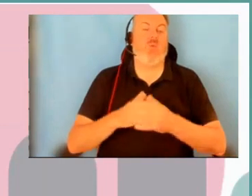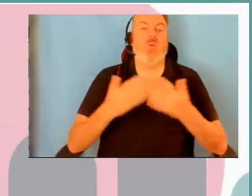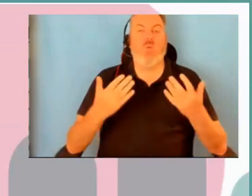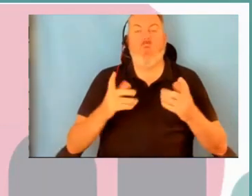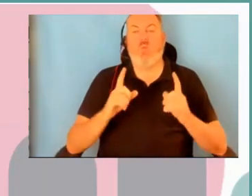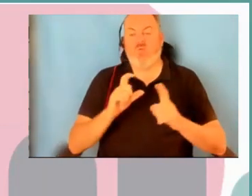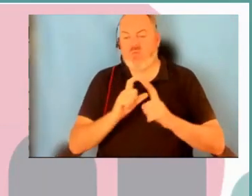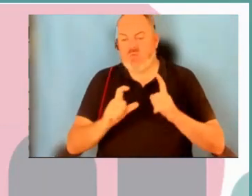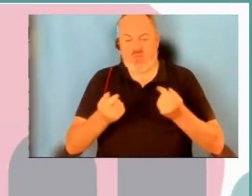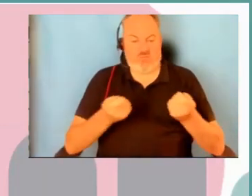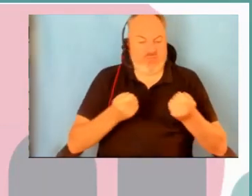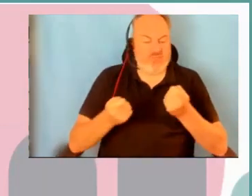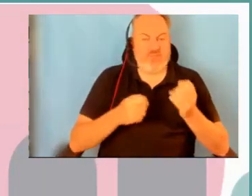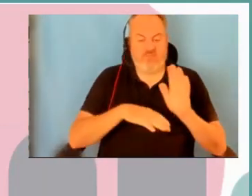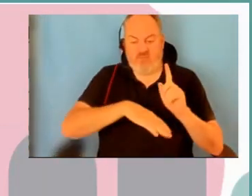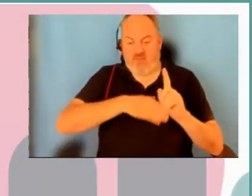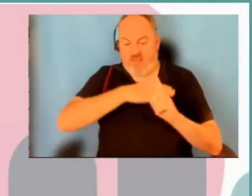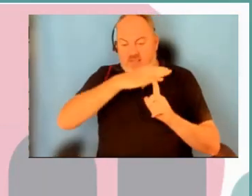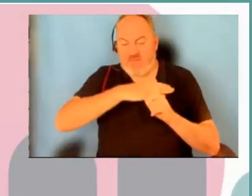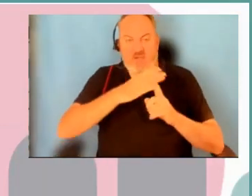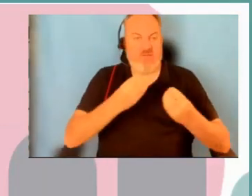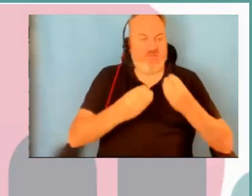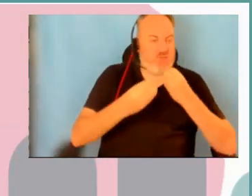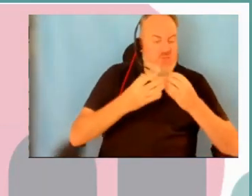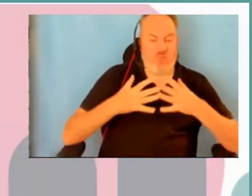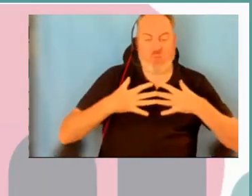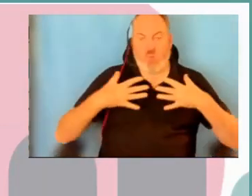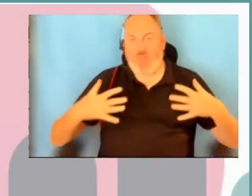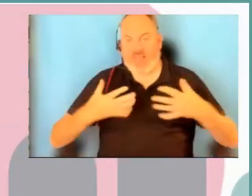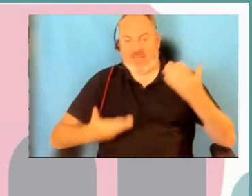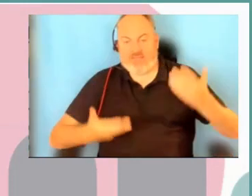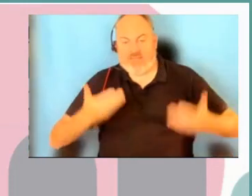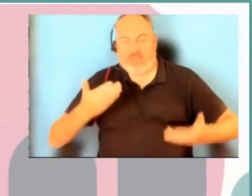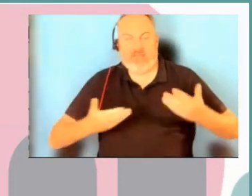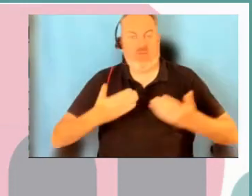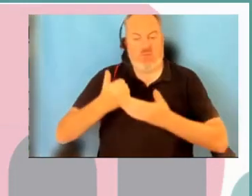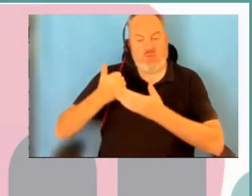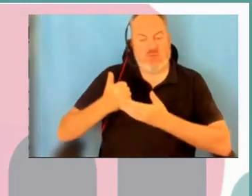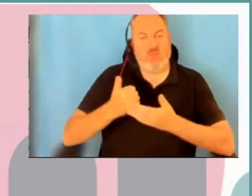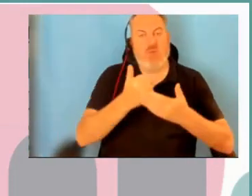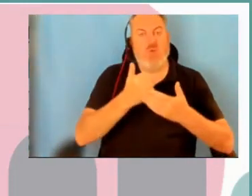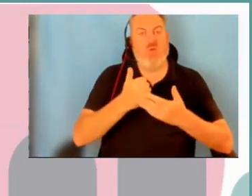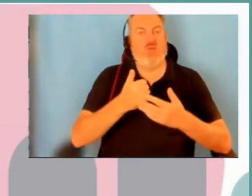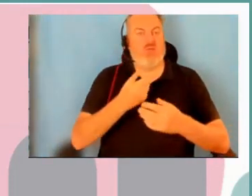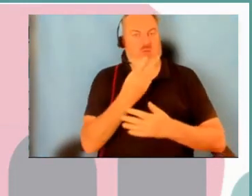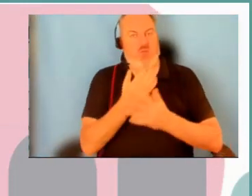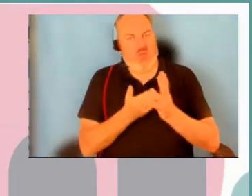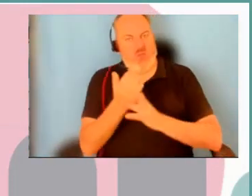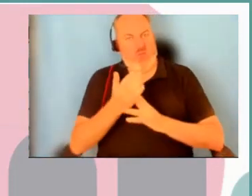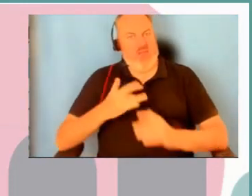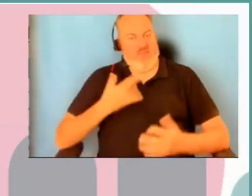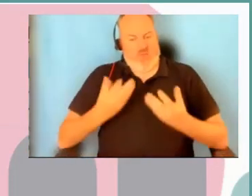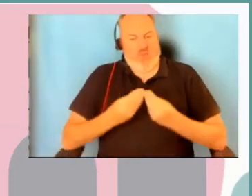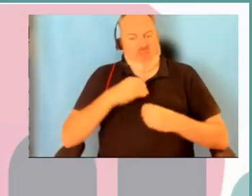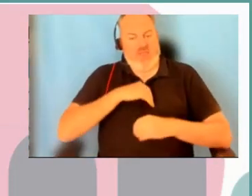take could be tracking your food or your weight to help with your symptoms and your triggers a bit more. So